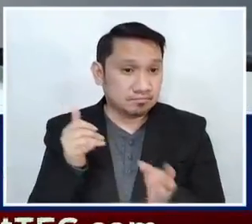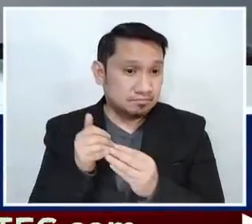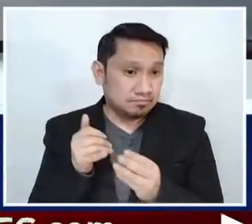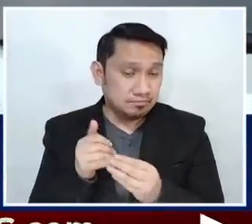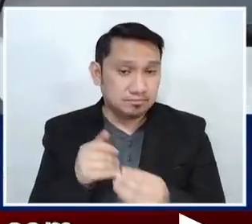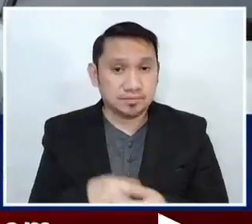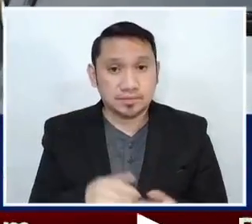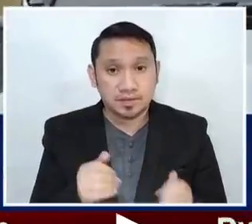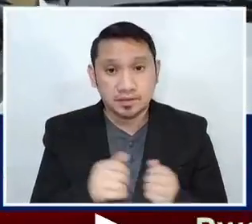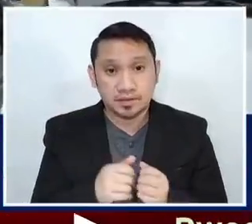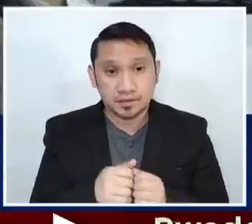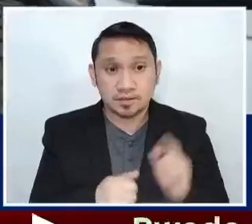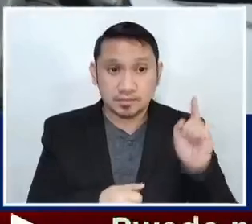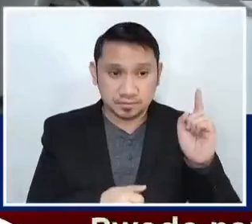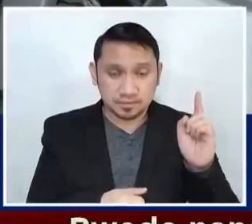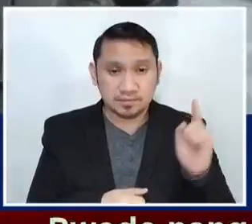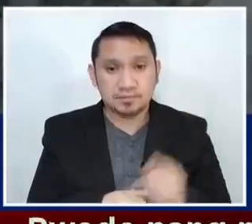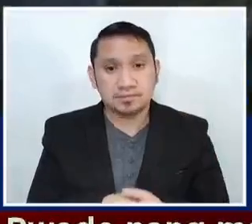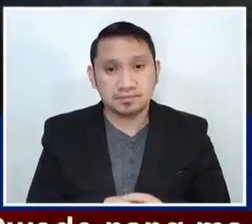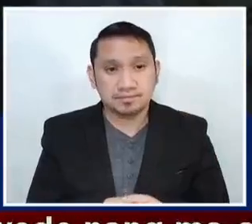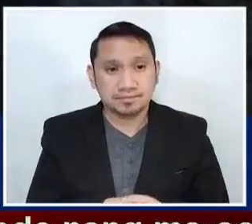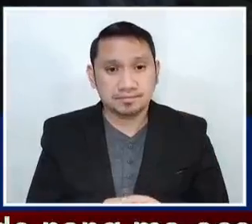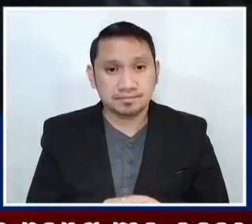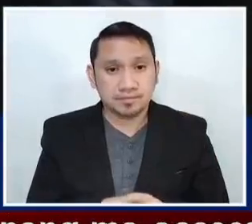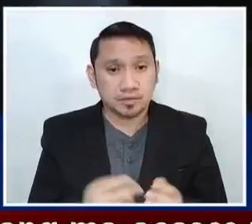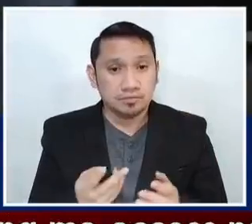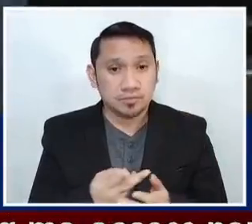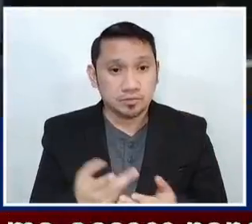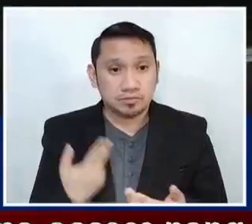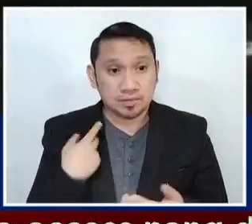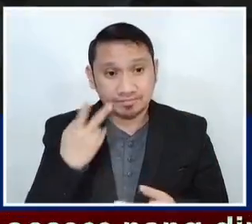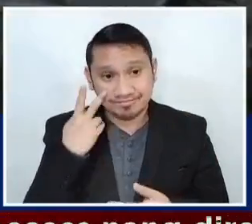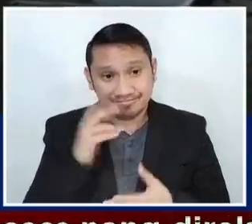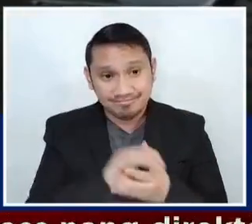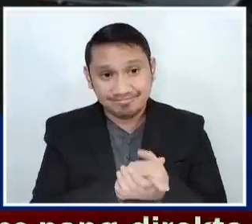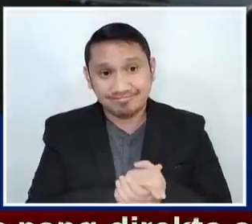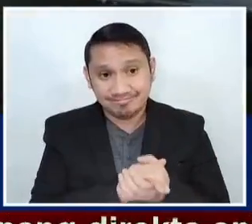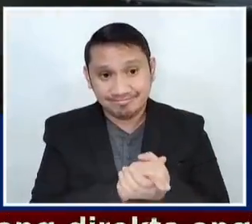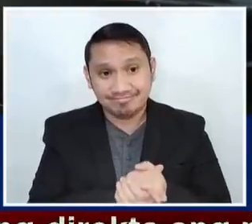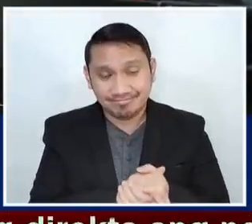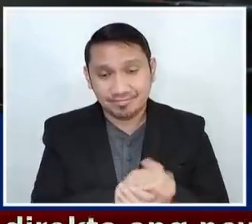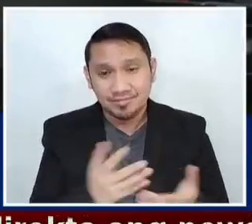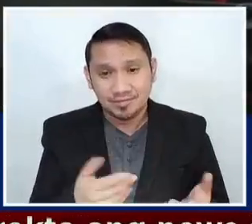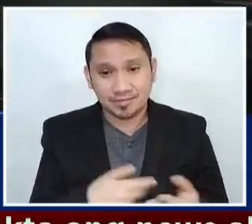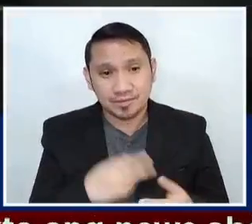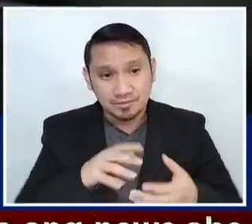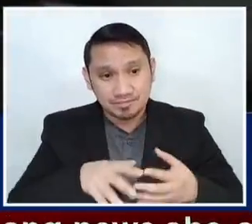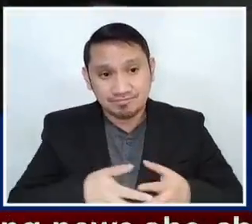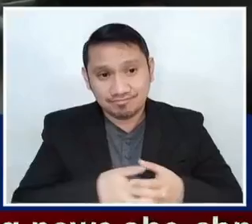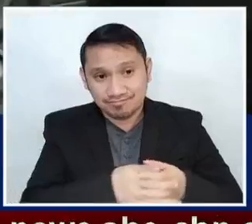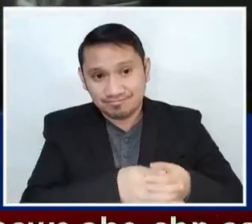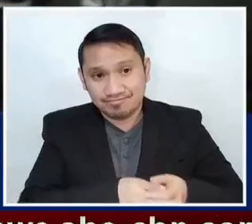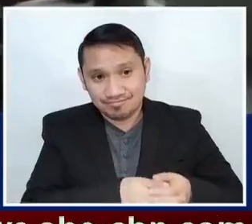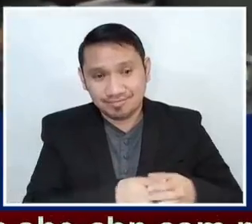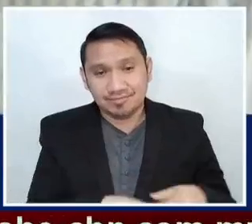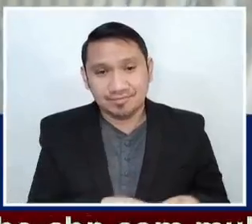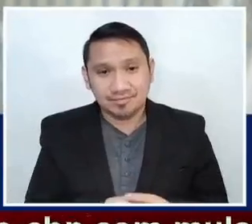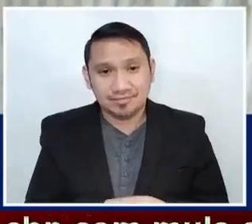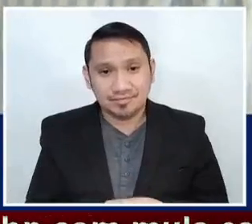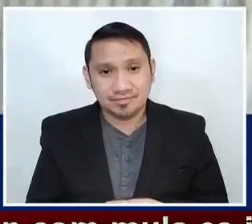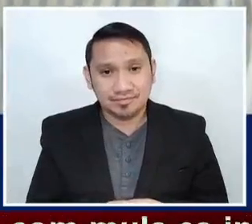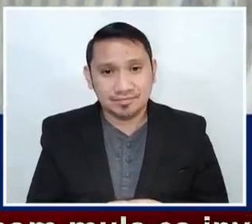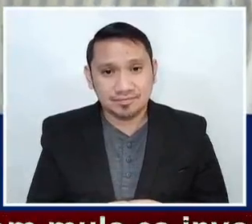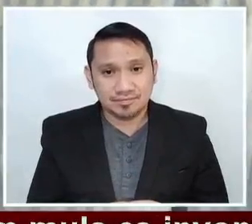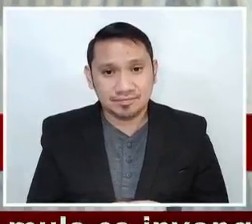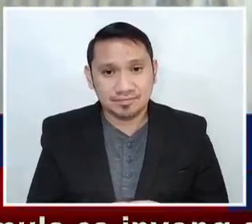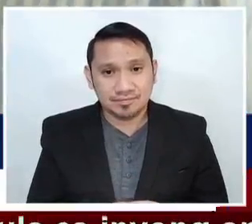nila si Donnie Pangilinan at Bel Mariano. Holding hands pa ang dalawa nang makausap ng ABS-CBN News. Kaba, since it's my